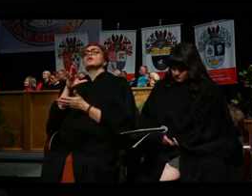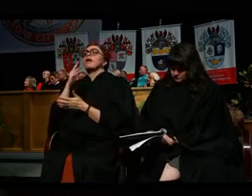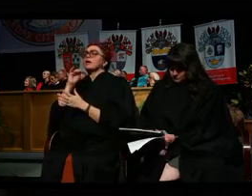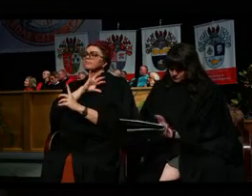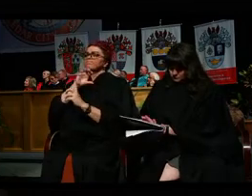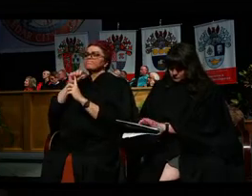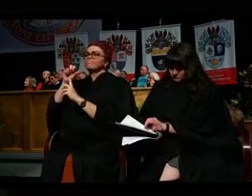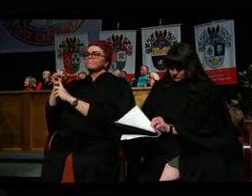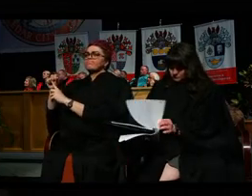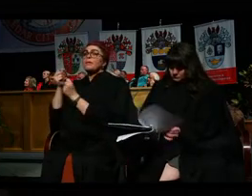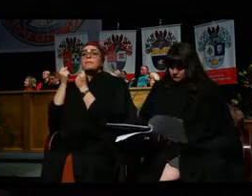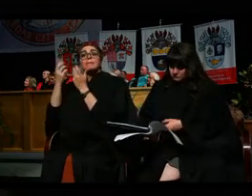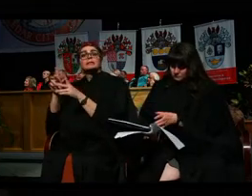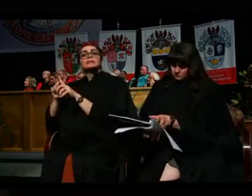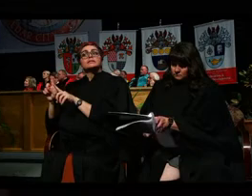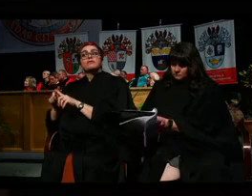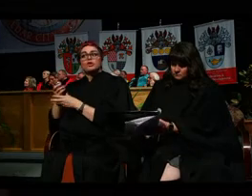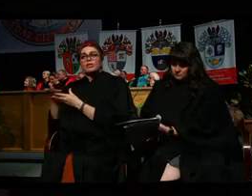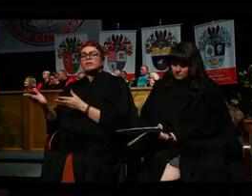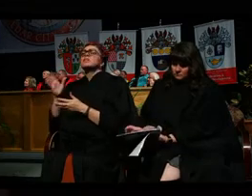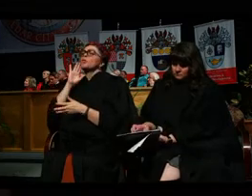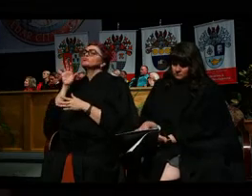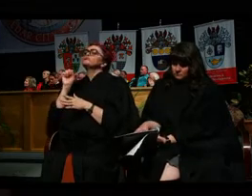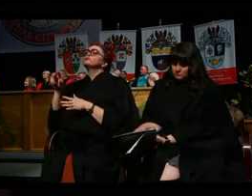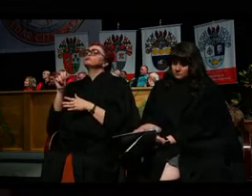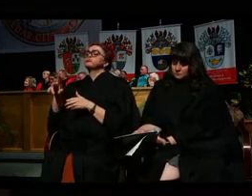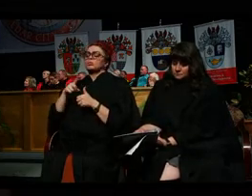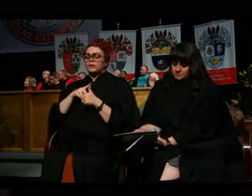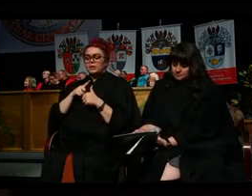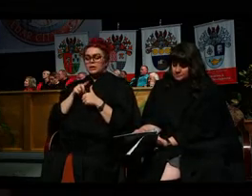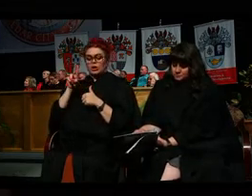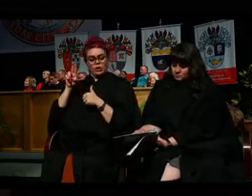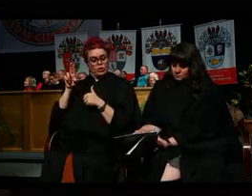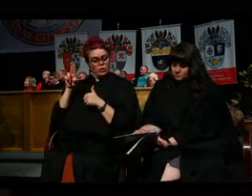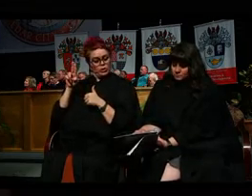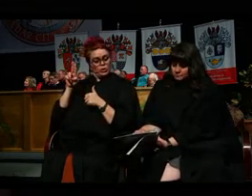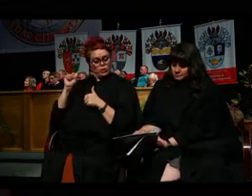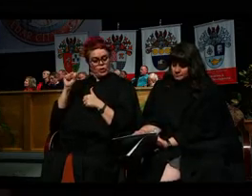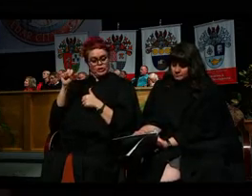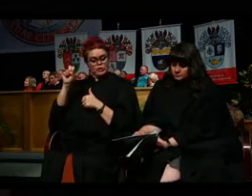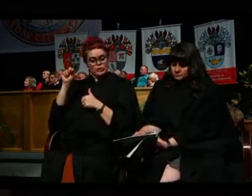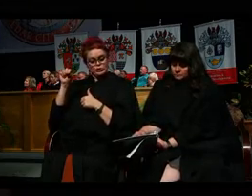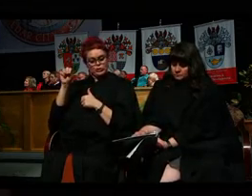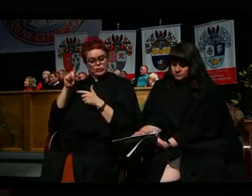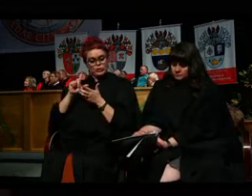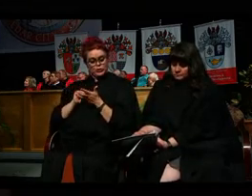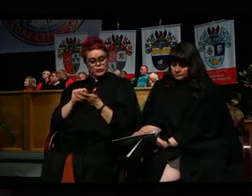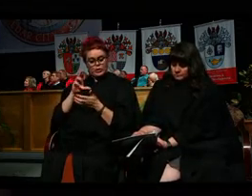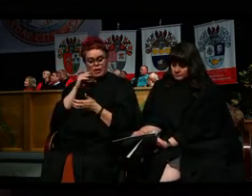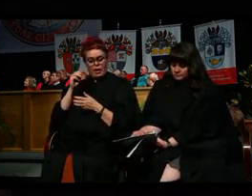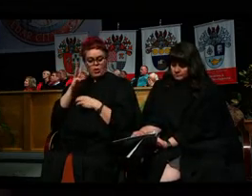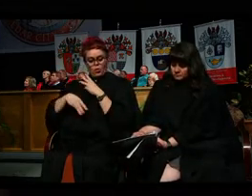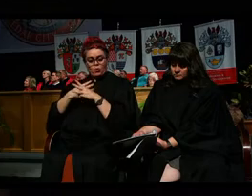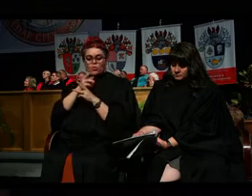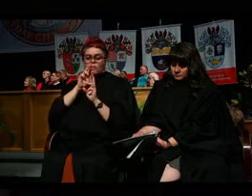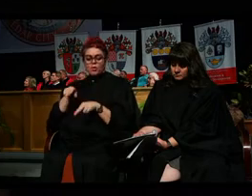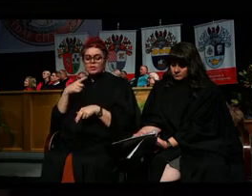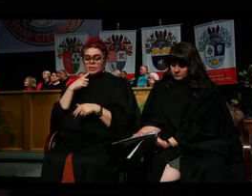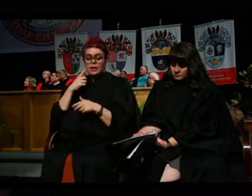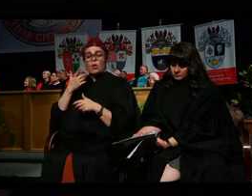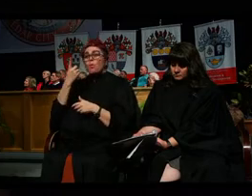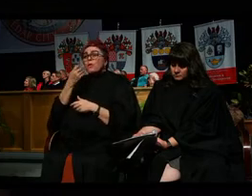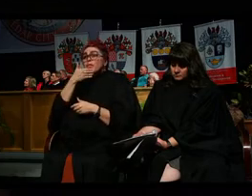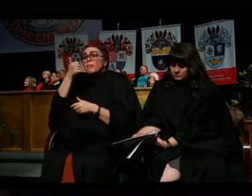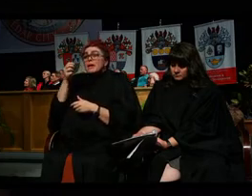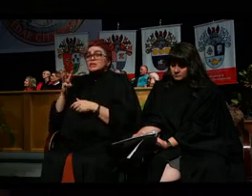few years. Just to cite a few, USU News and World Report ranked you this year as one of the best regional universities in the